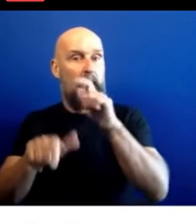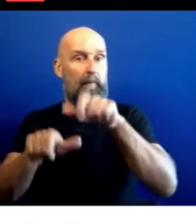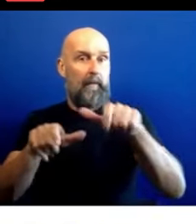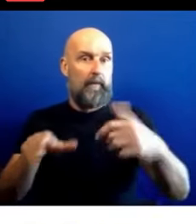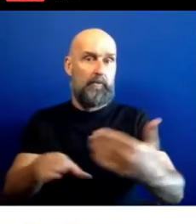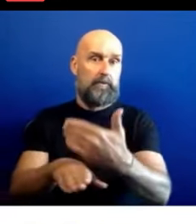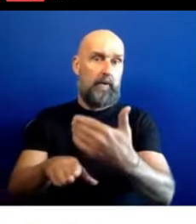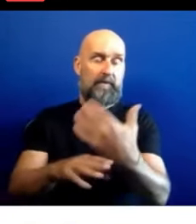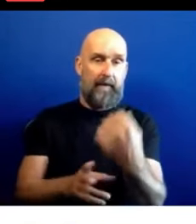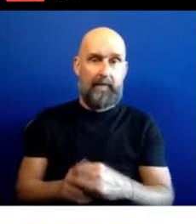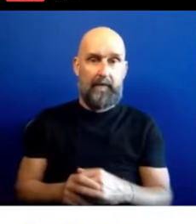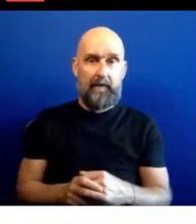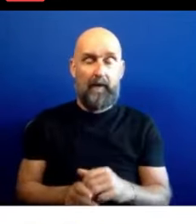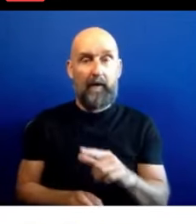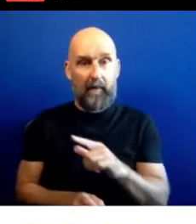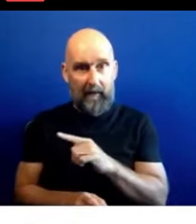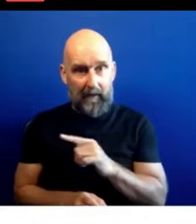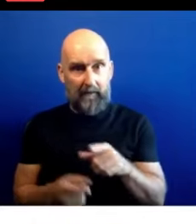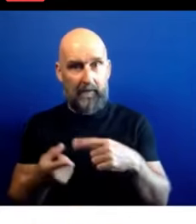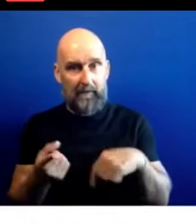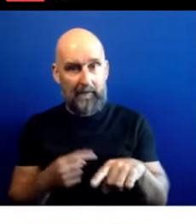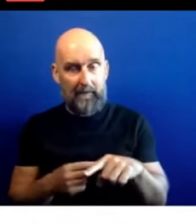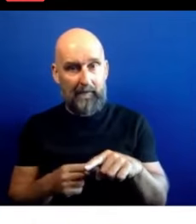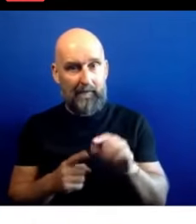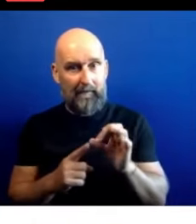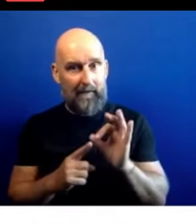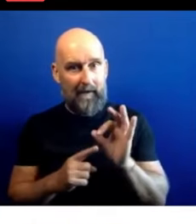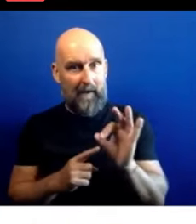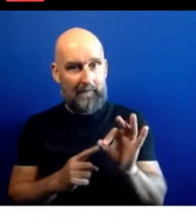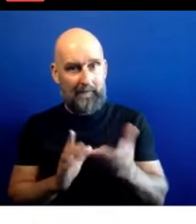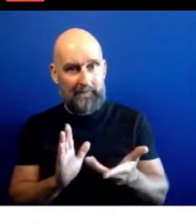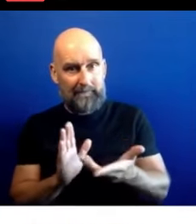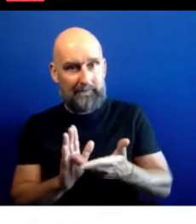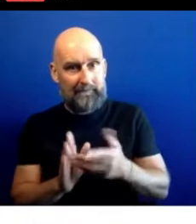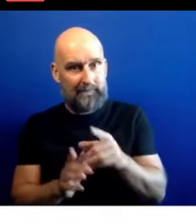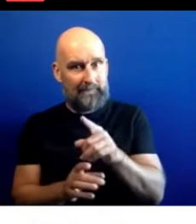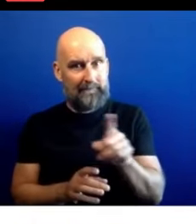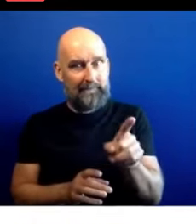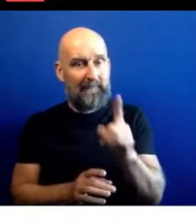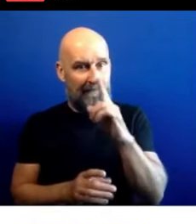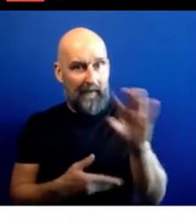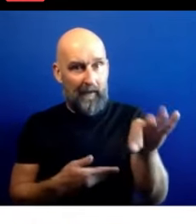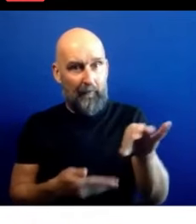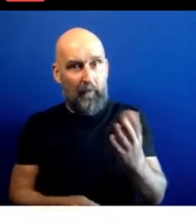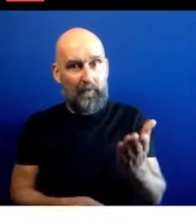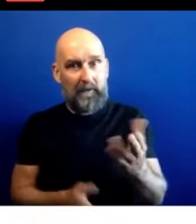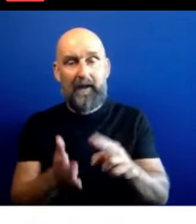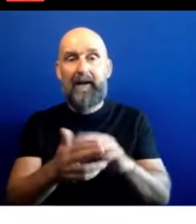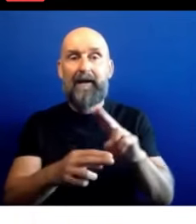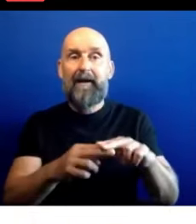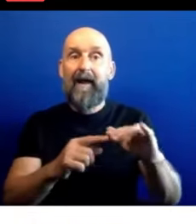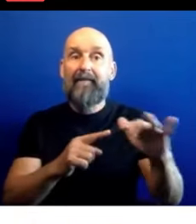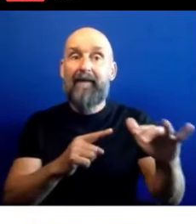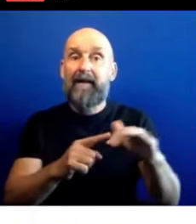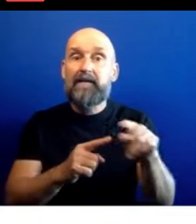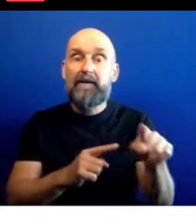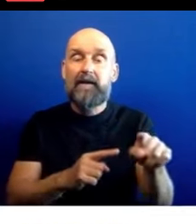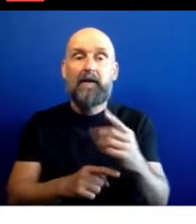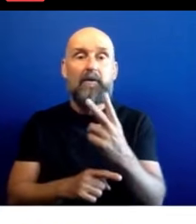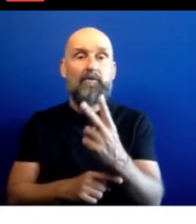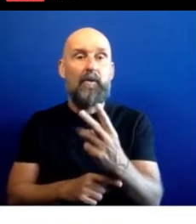is how we know we're not asking for something that these companies can't afford. Netflix, 238 million